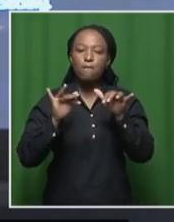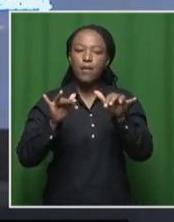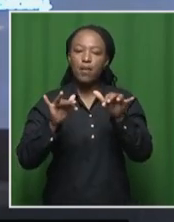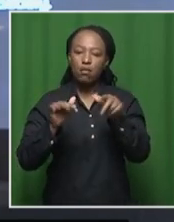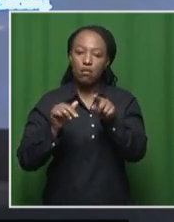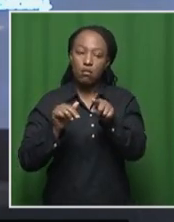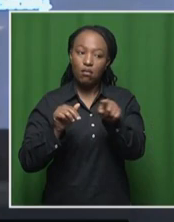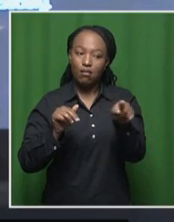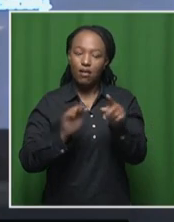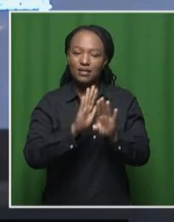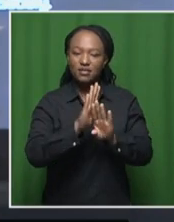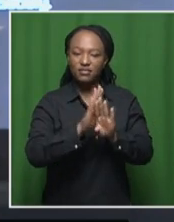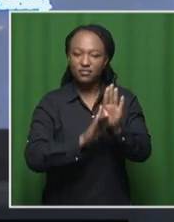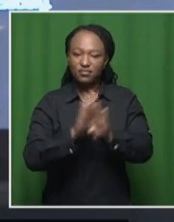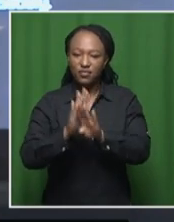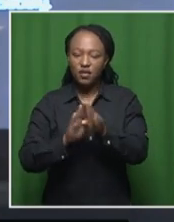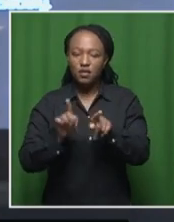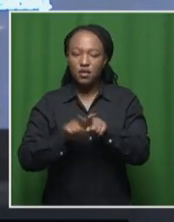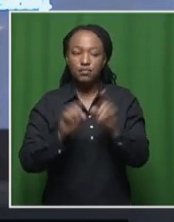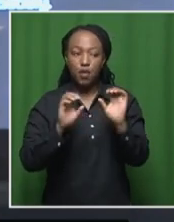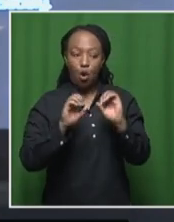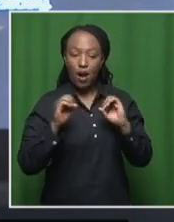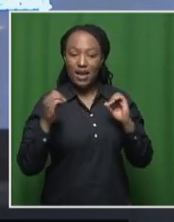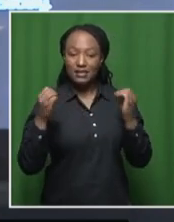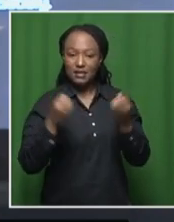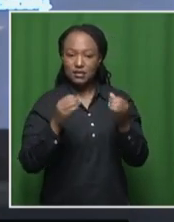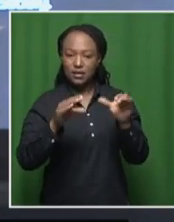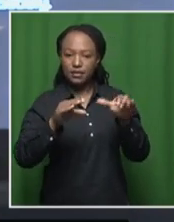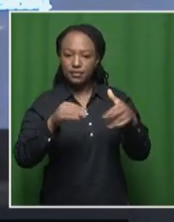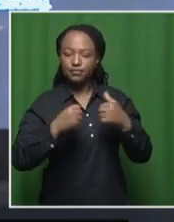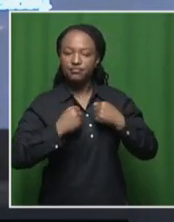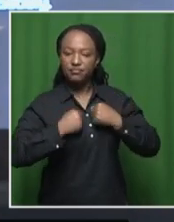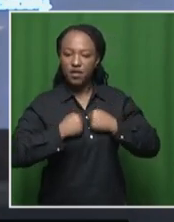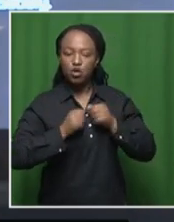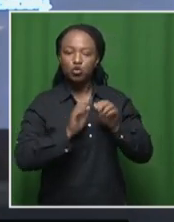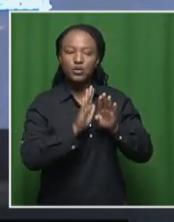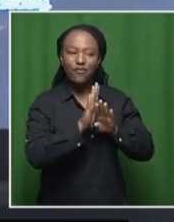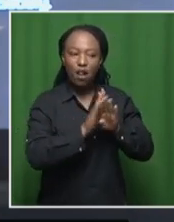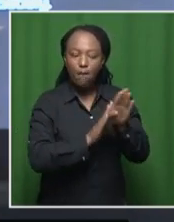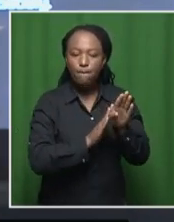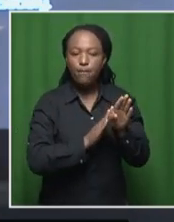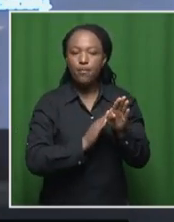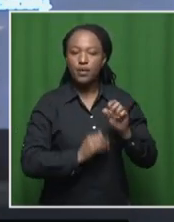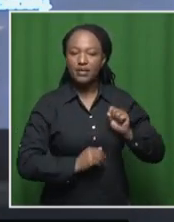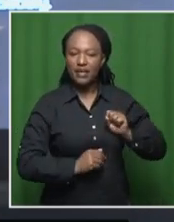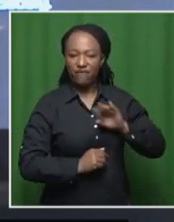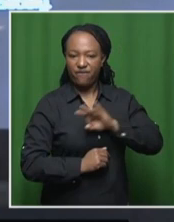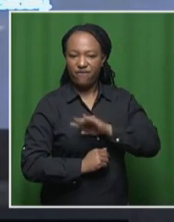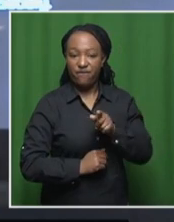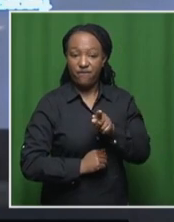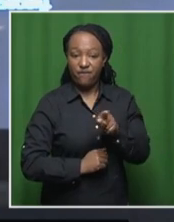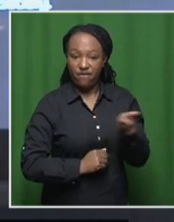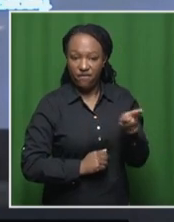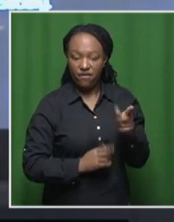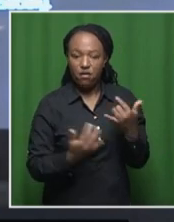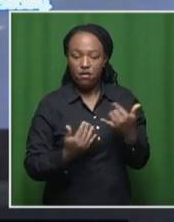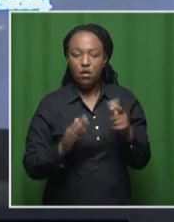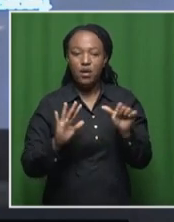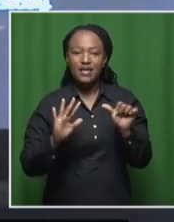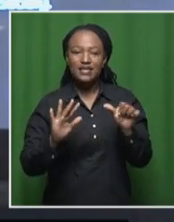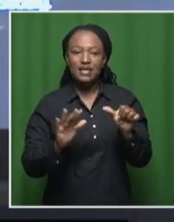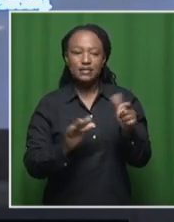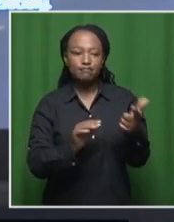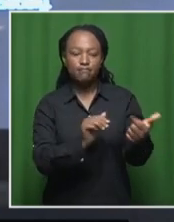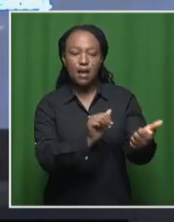my organization is very committed to developing human resources. As an example, we have got about six partnerships